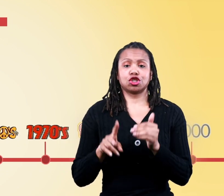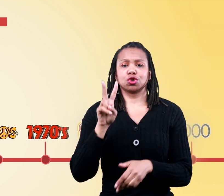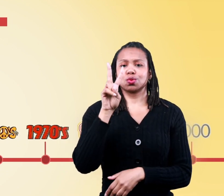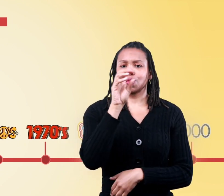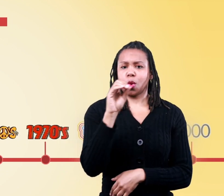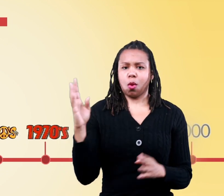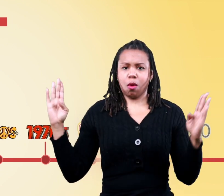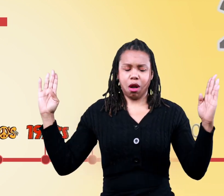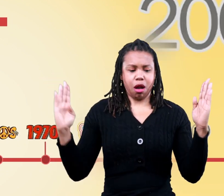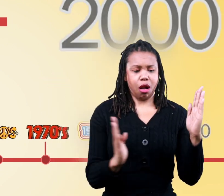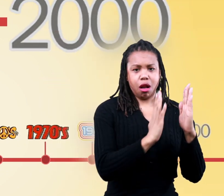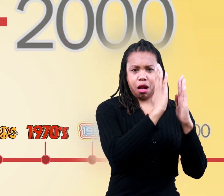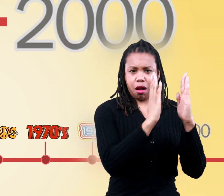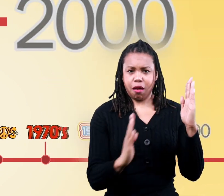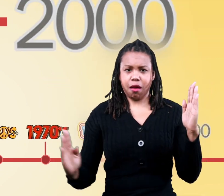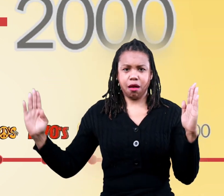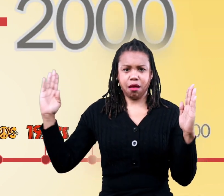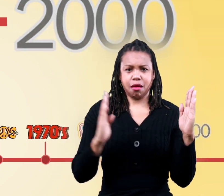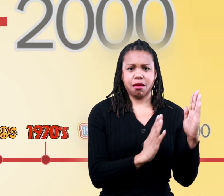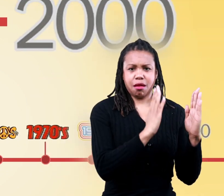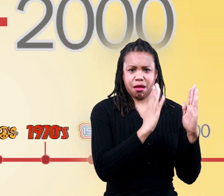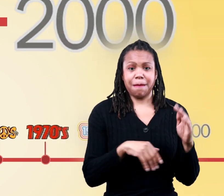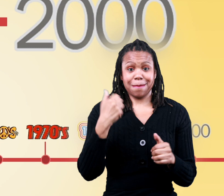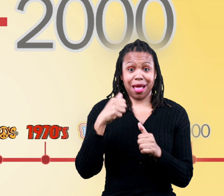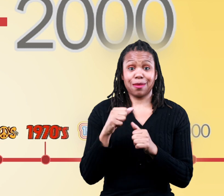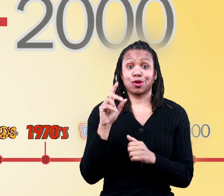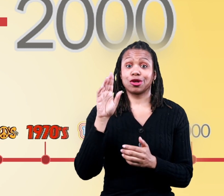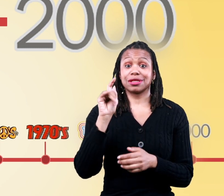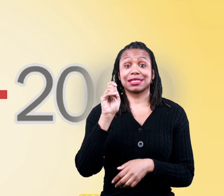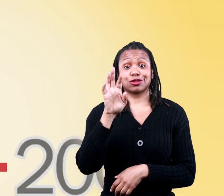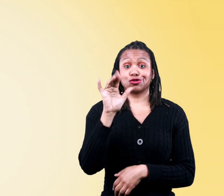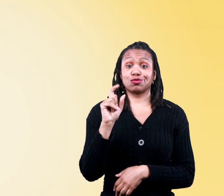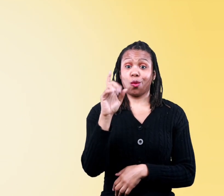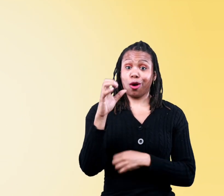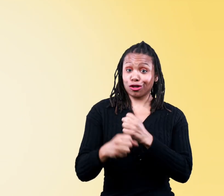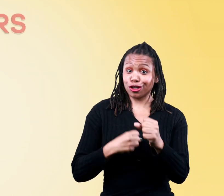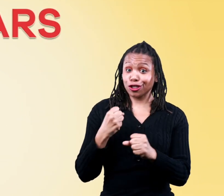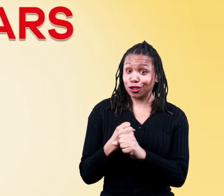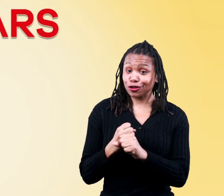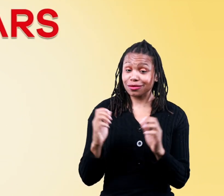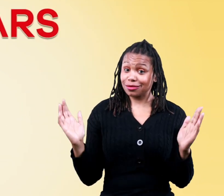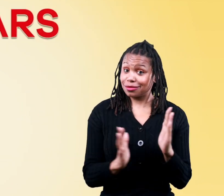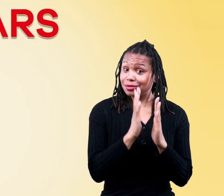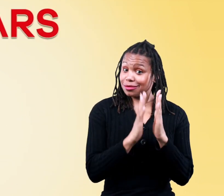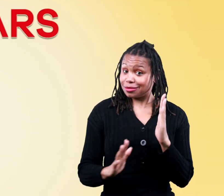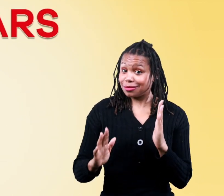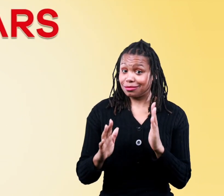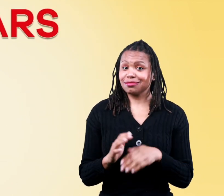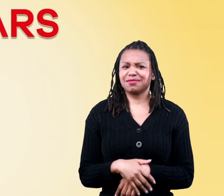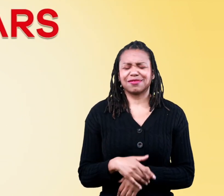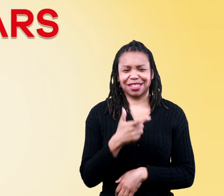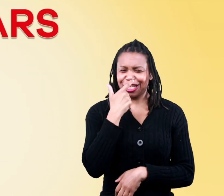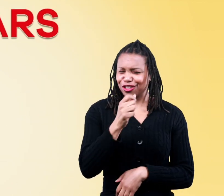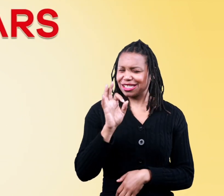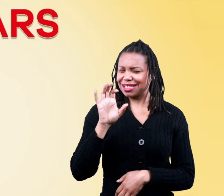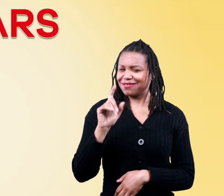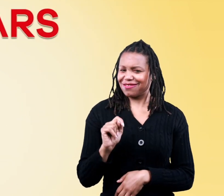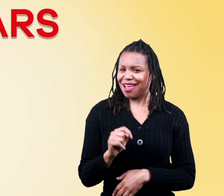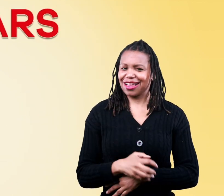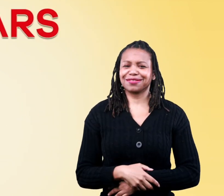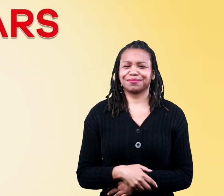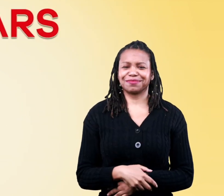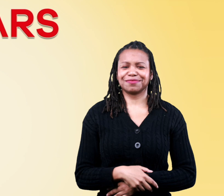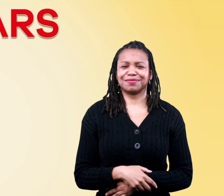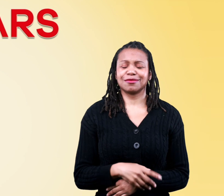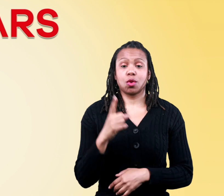1901 and ended in 2000. Remember how we said that a century is 100 years long? Here